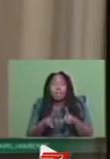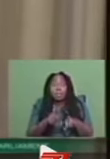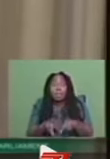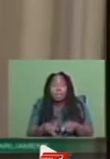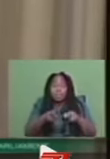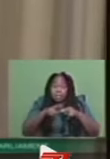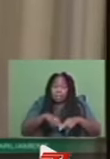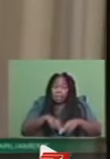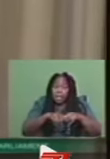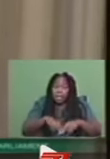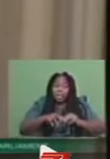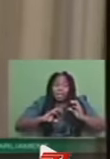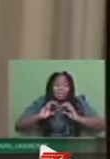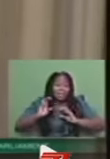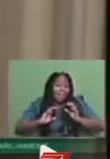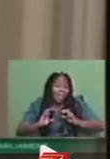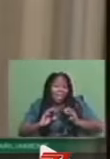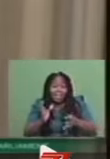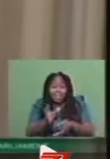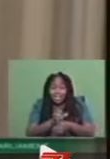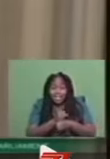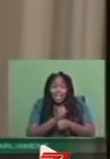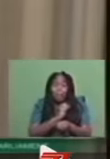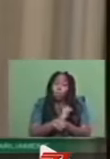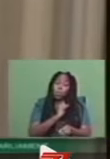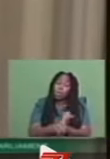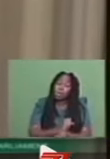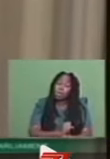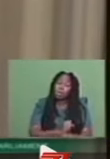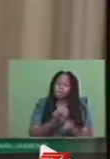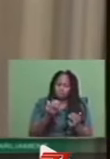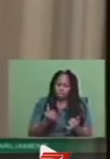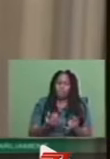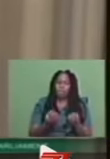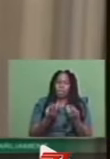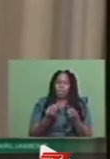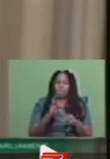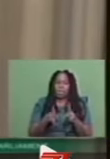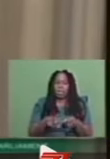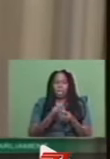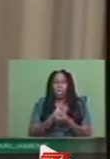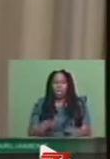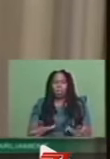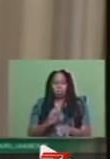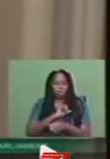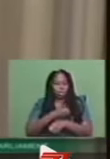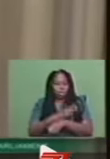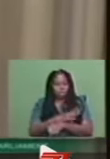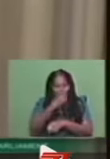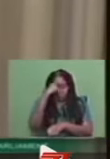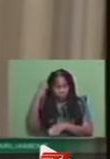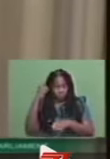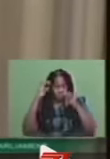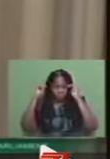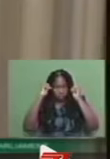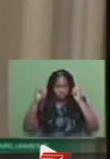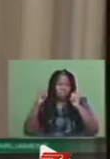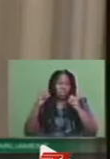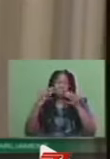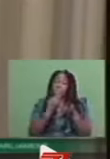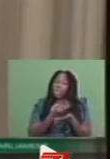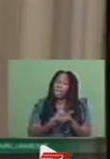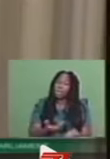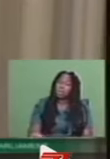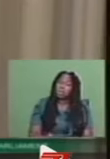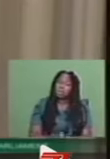measure. Imagine small operators with a yearly quota of 15 cars will now have that quota reduced by